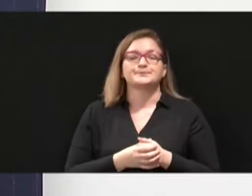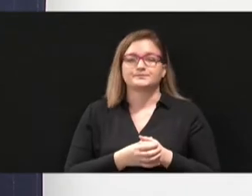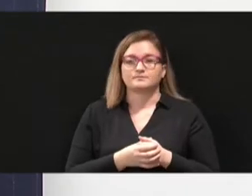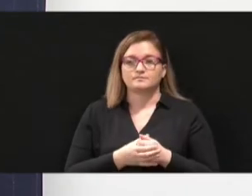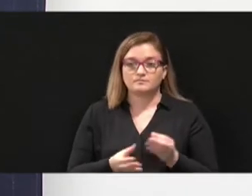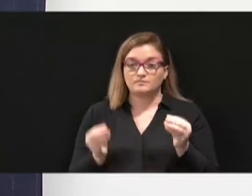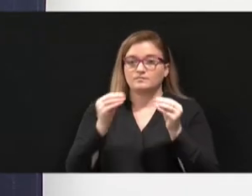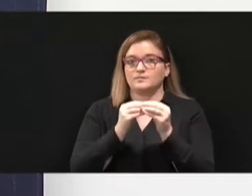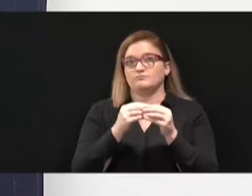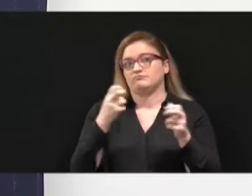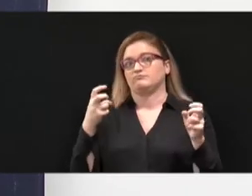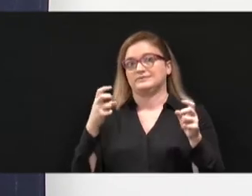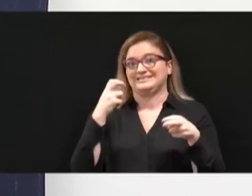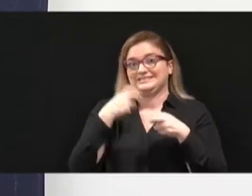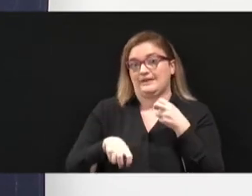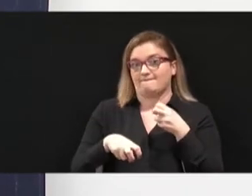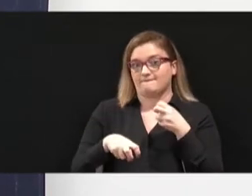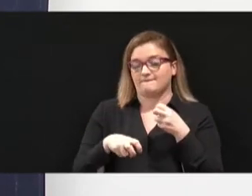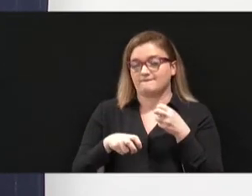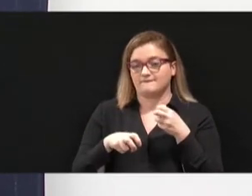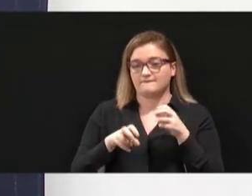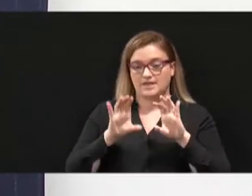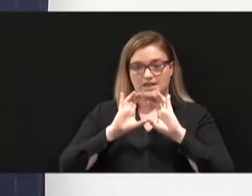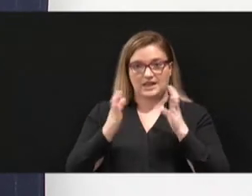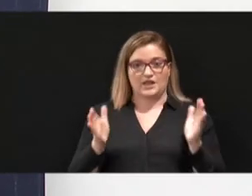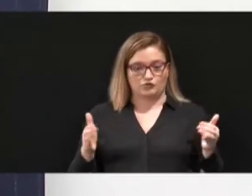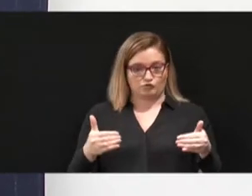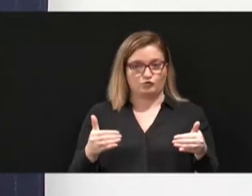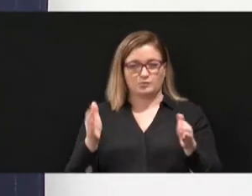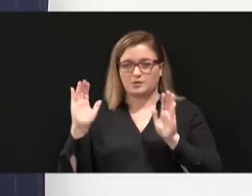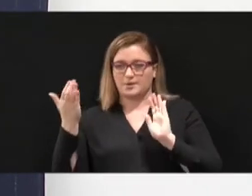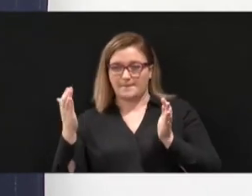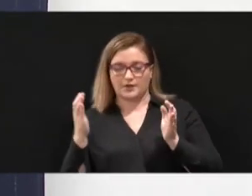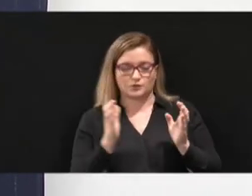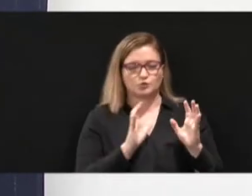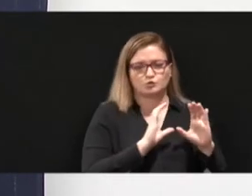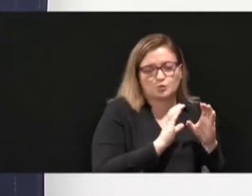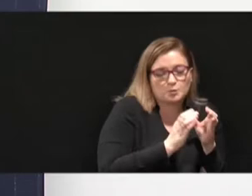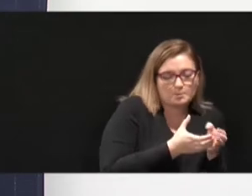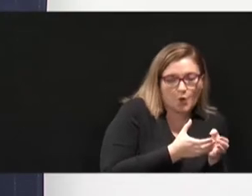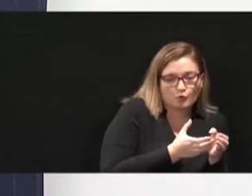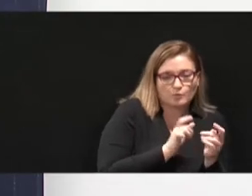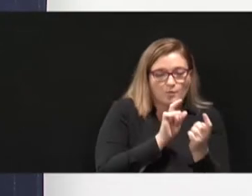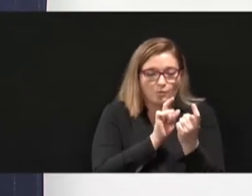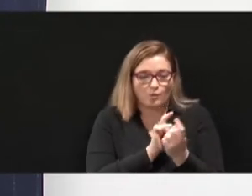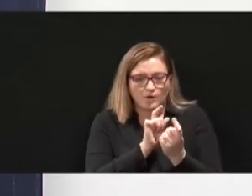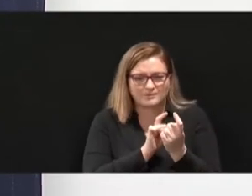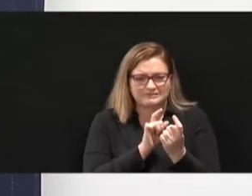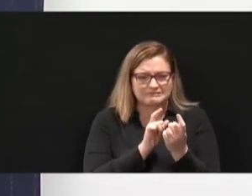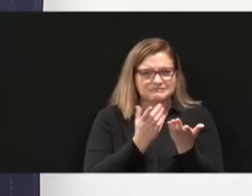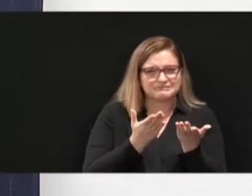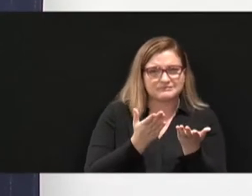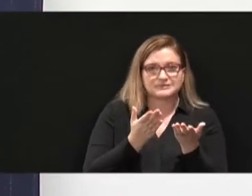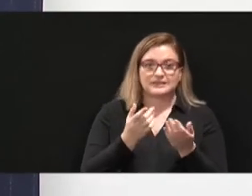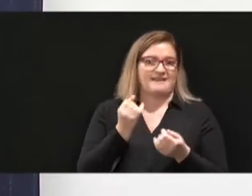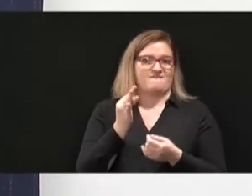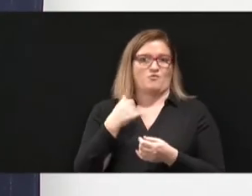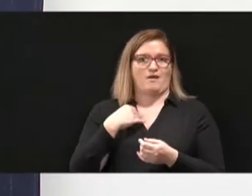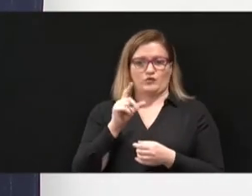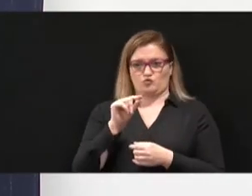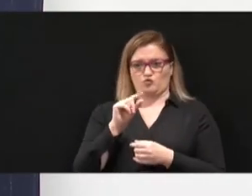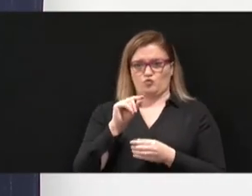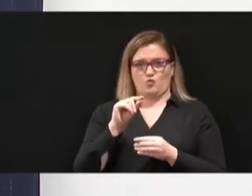It's more difficult to do that in a classroom setting than in a small group or one-on-one, because sometimes it's hard to tell if you have 20 kids in front of